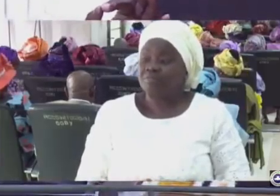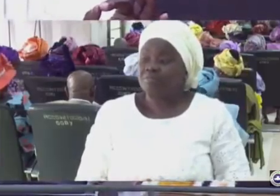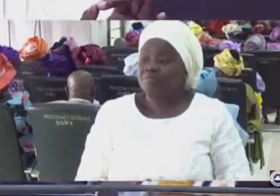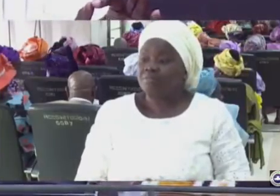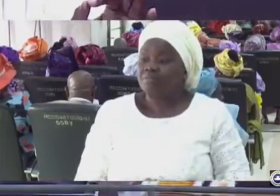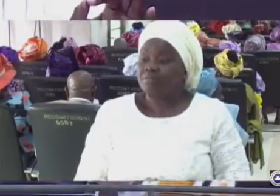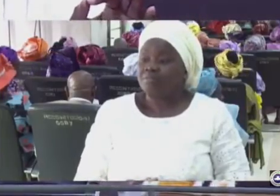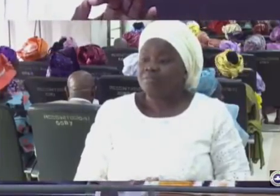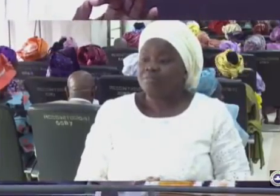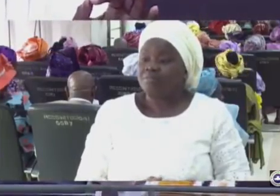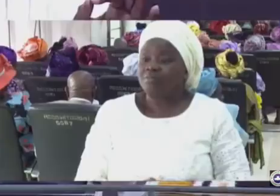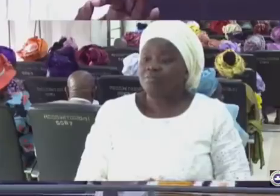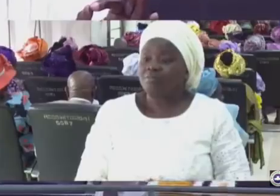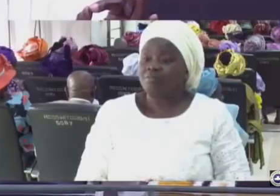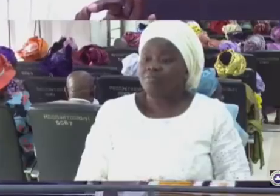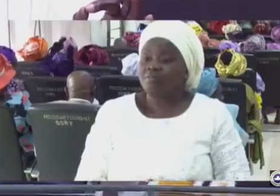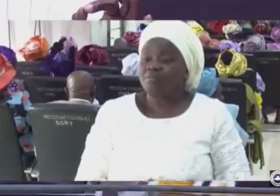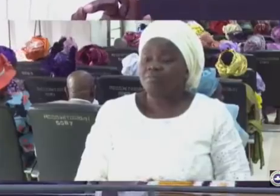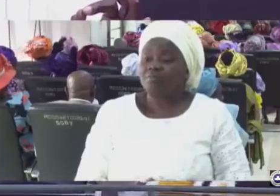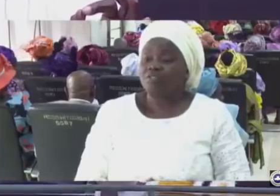anywhere. But